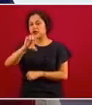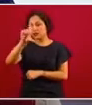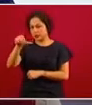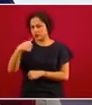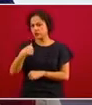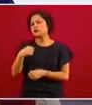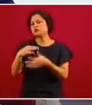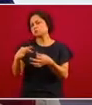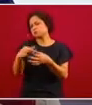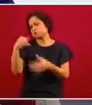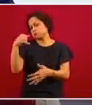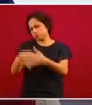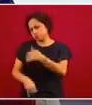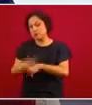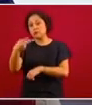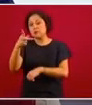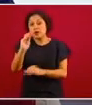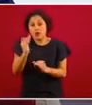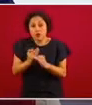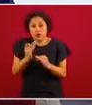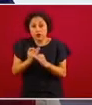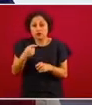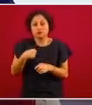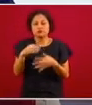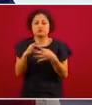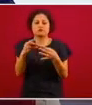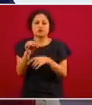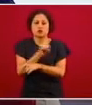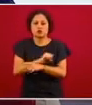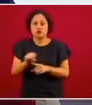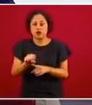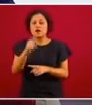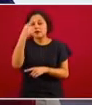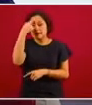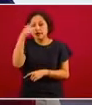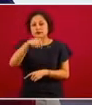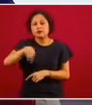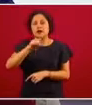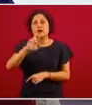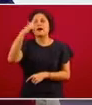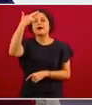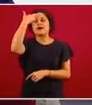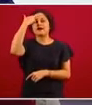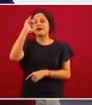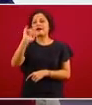that we have contemplated already and that are relevant for phase 3.